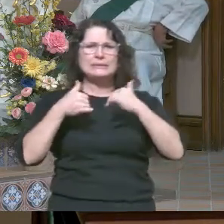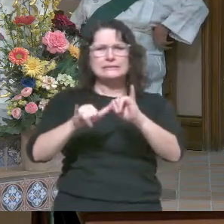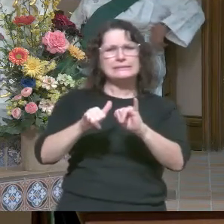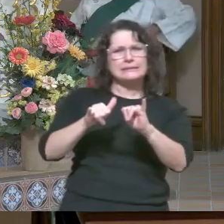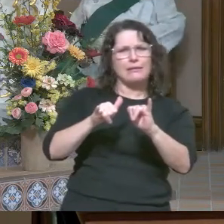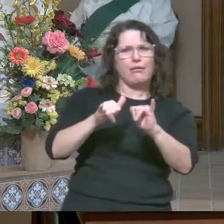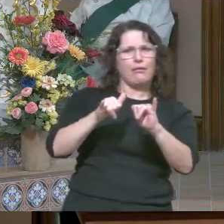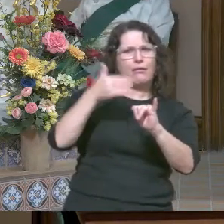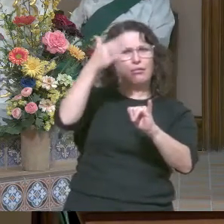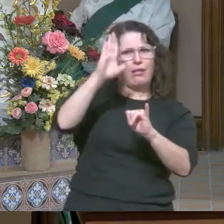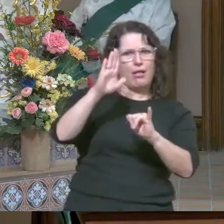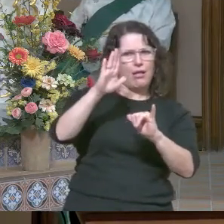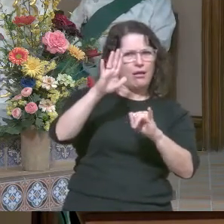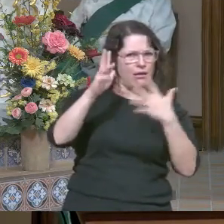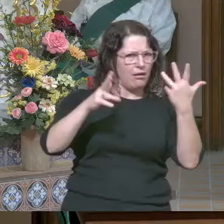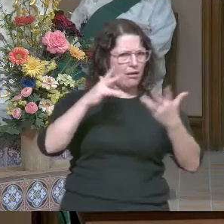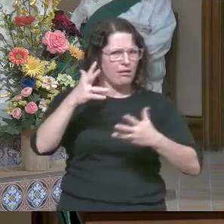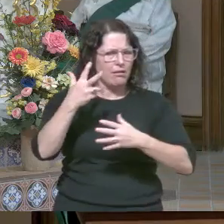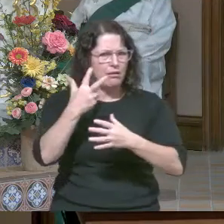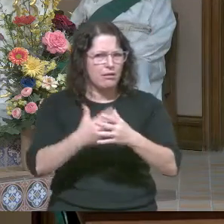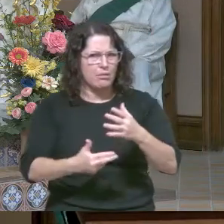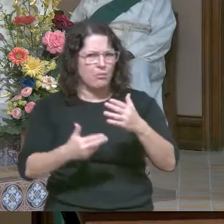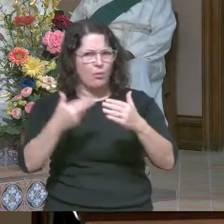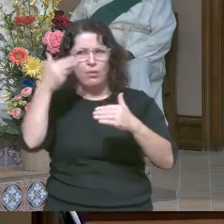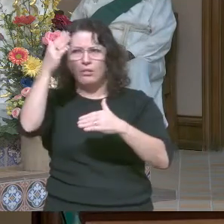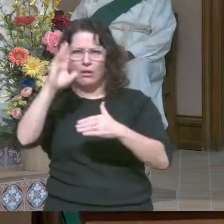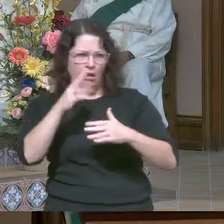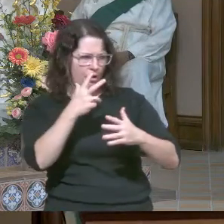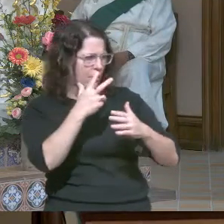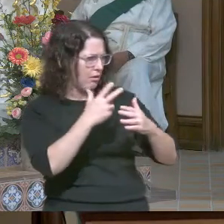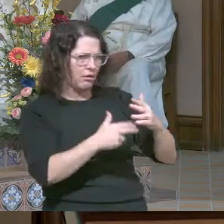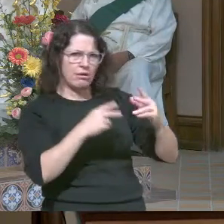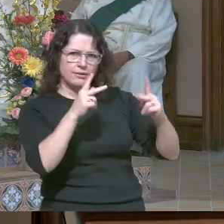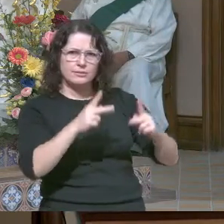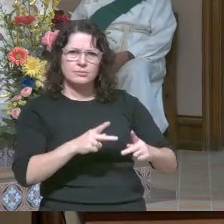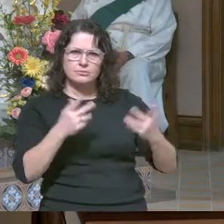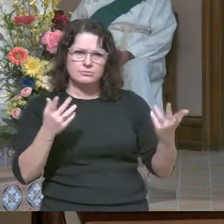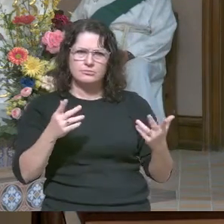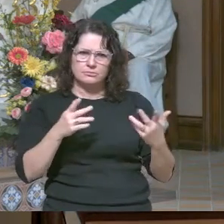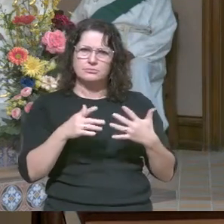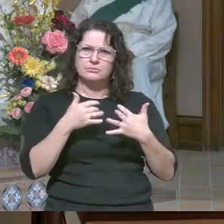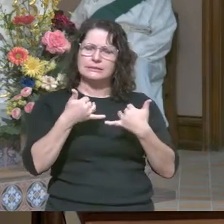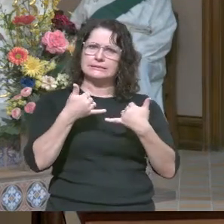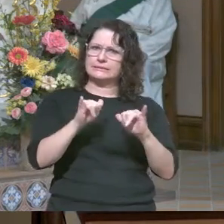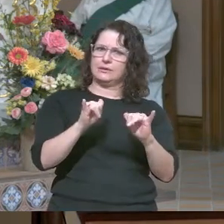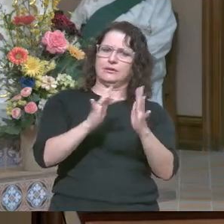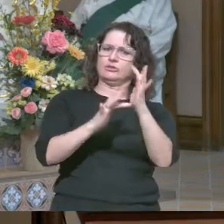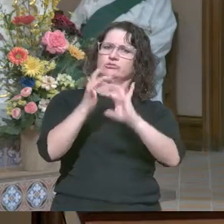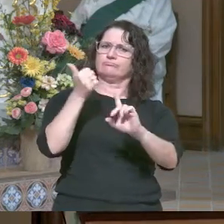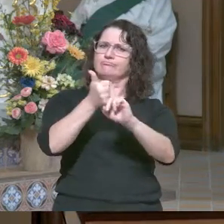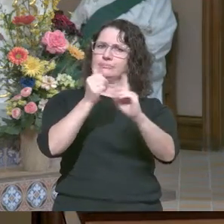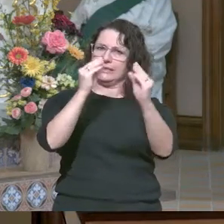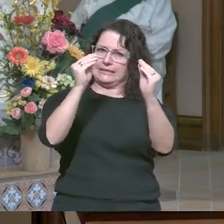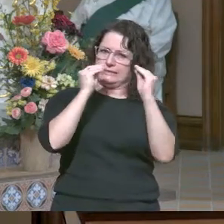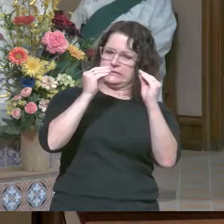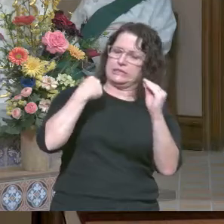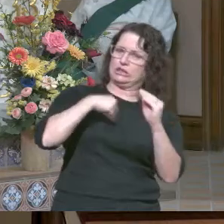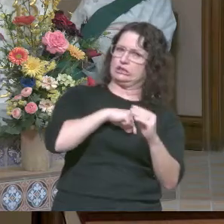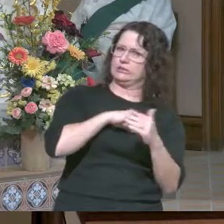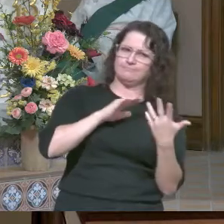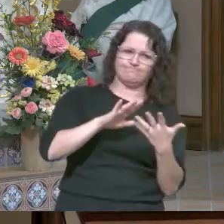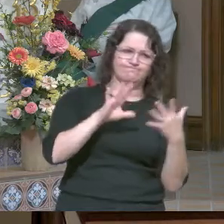person of Jesus Christ, who teaches us by his word and his